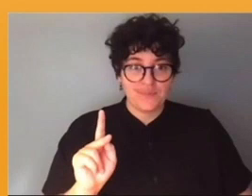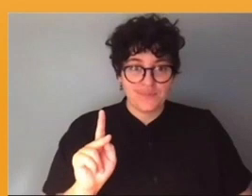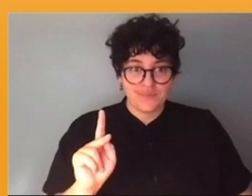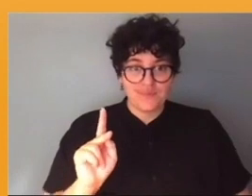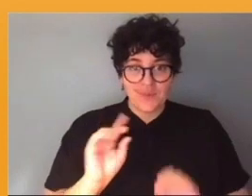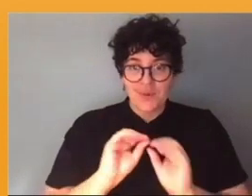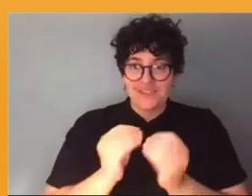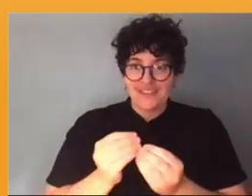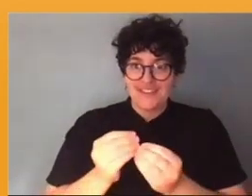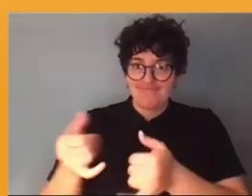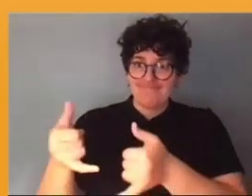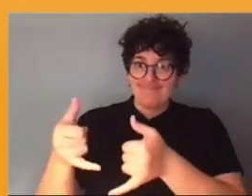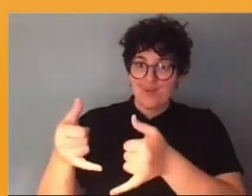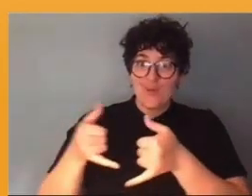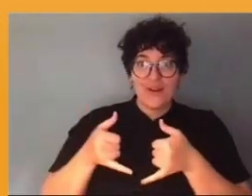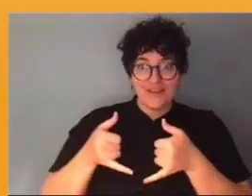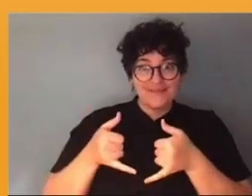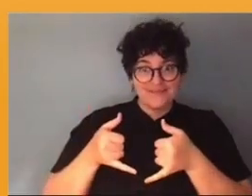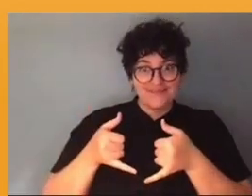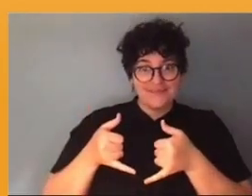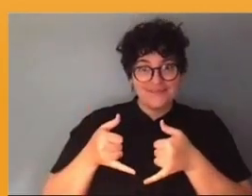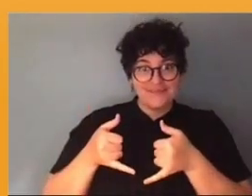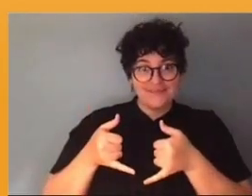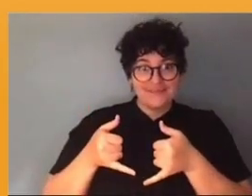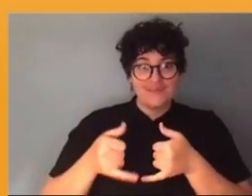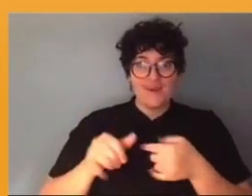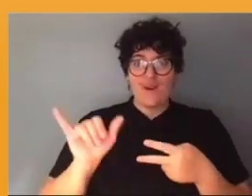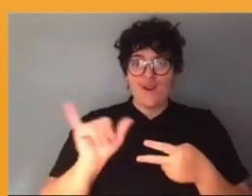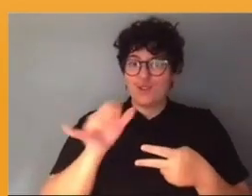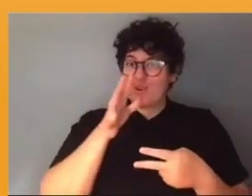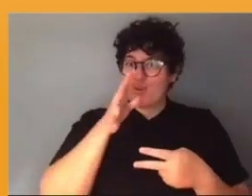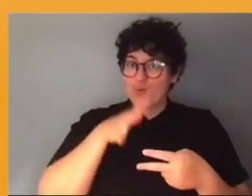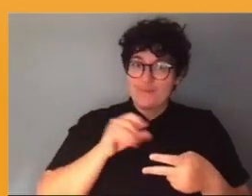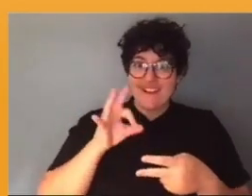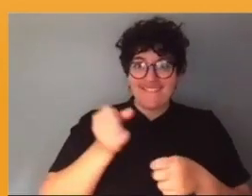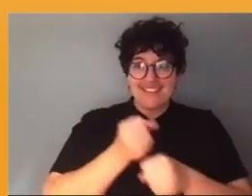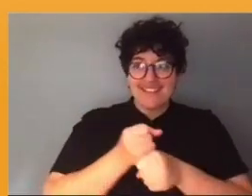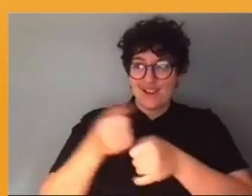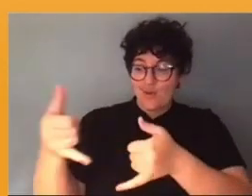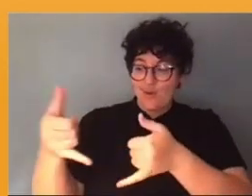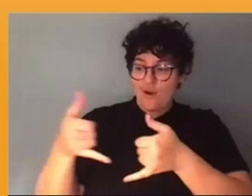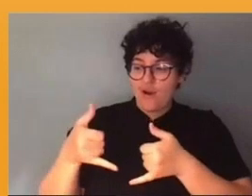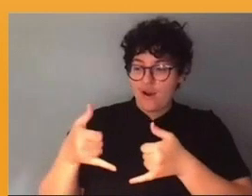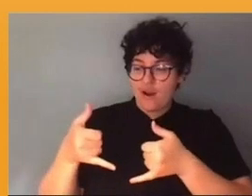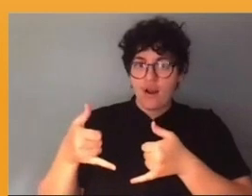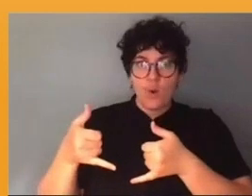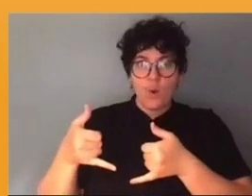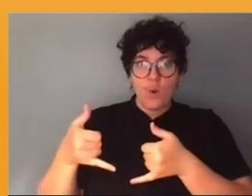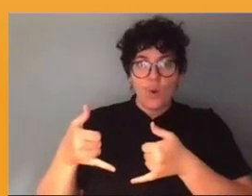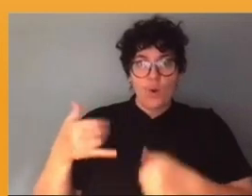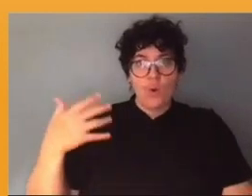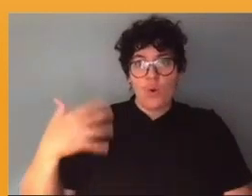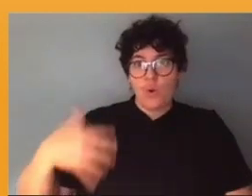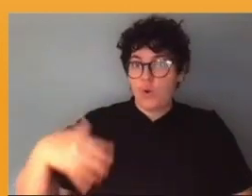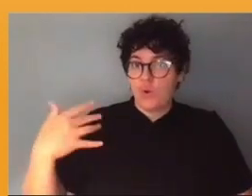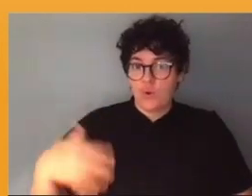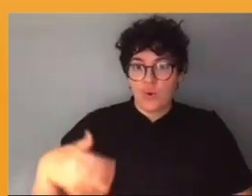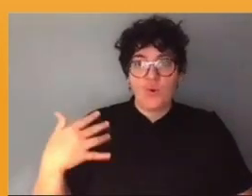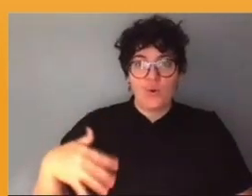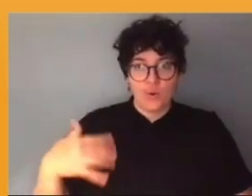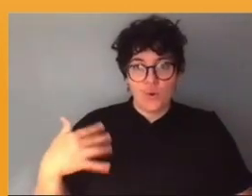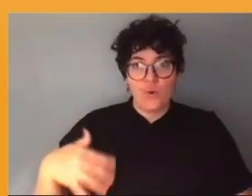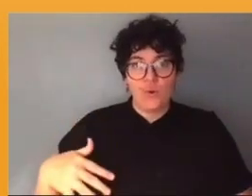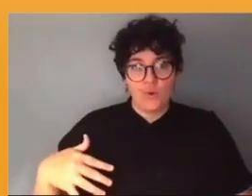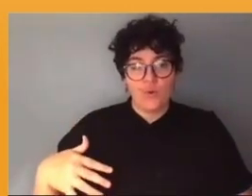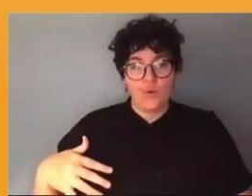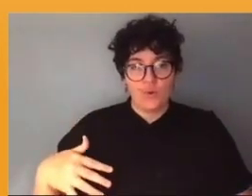award, and then Woman of the Year award. That pushes